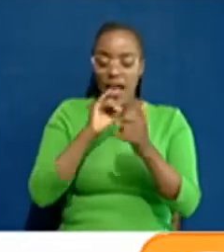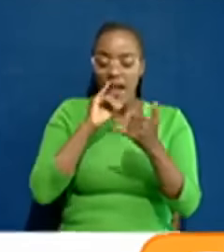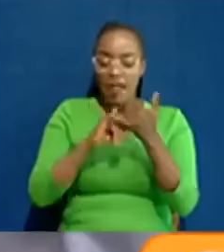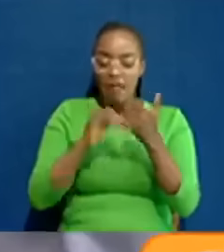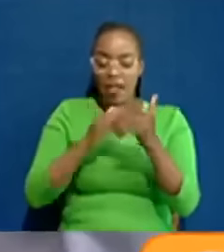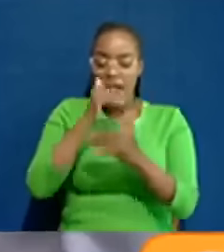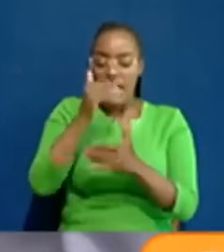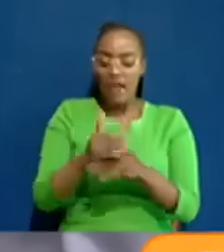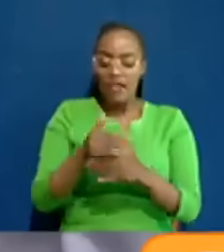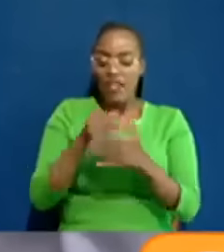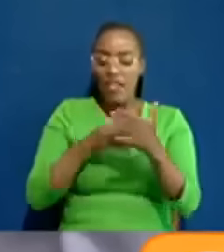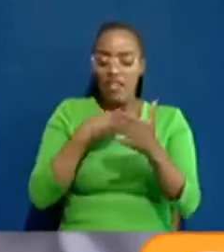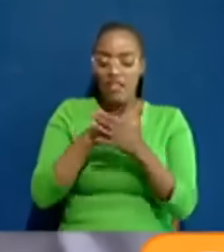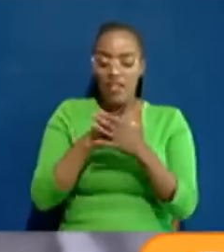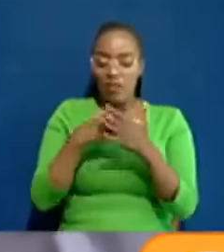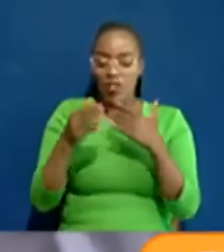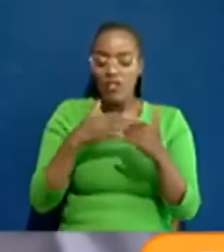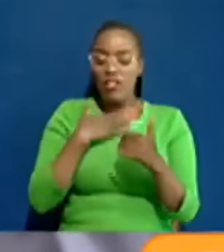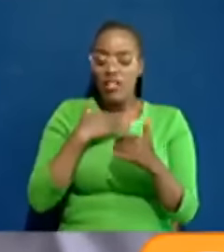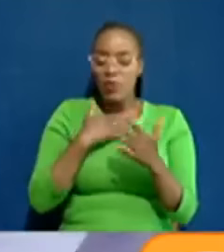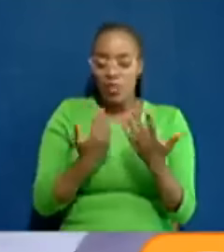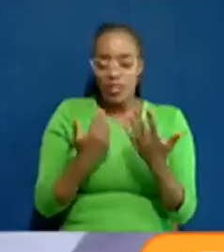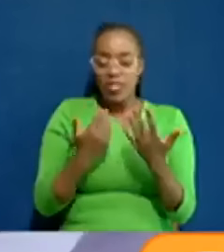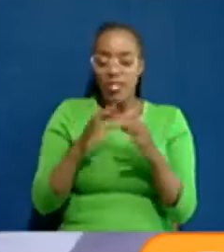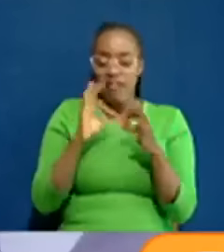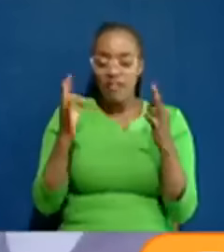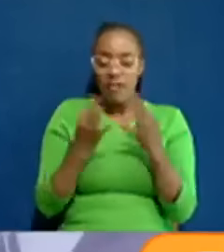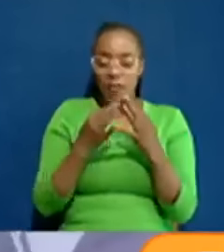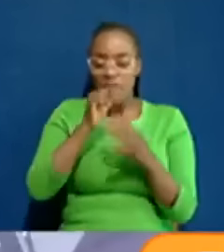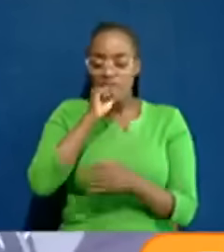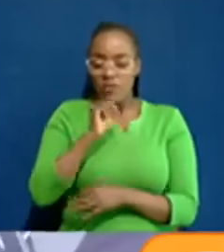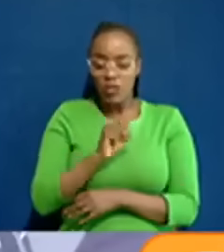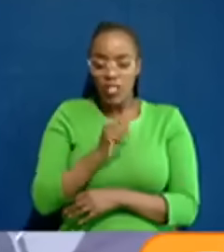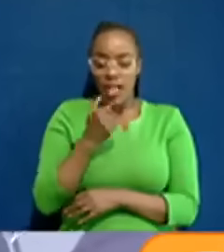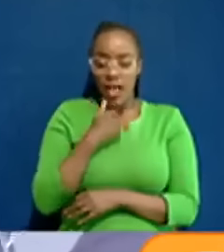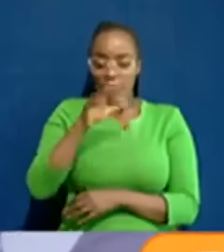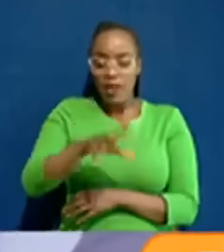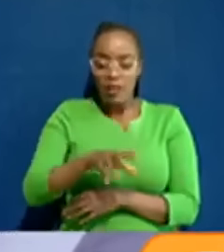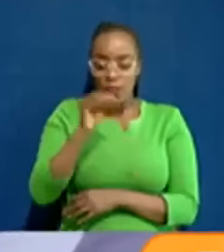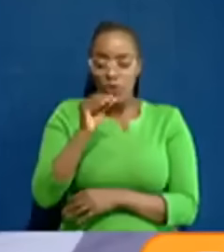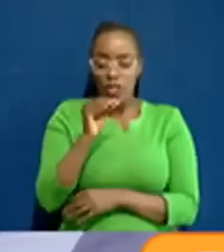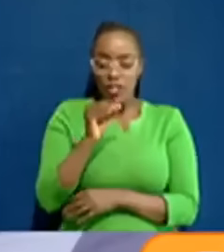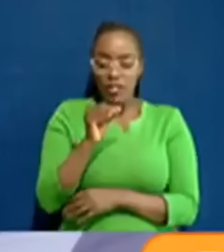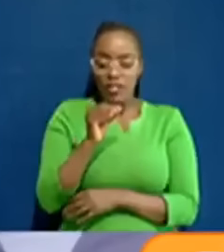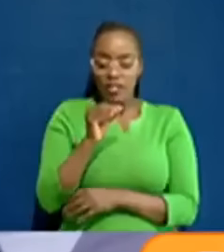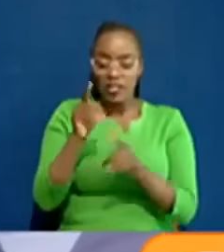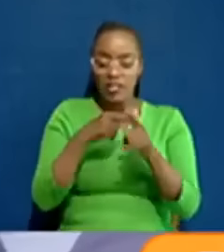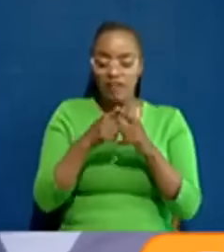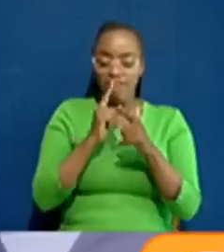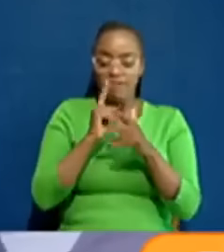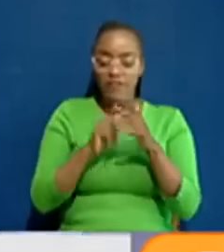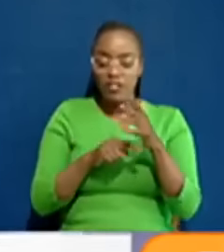were unable to find what they were looking for in the home. Mzee alitolewa. By the way, hata alikuwa ameabiwa